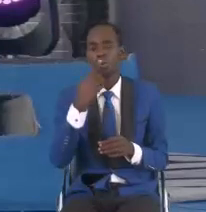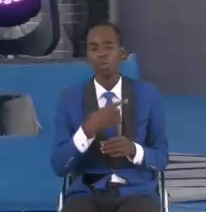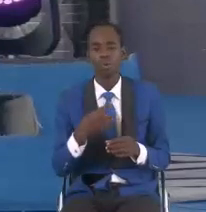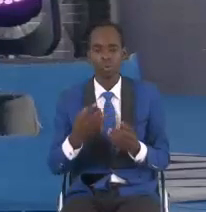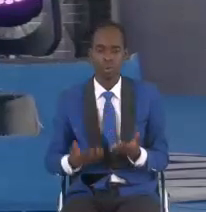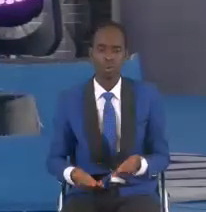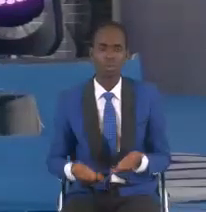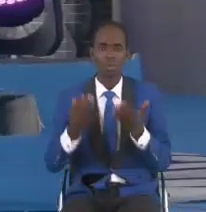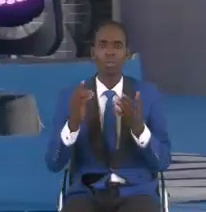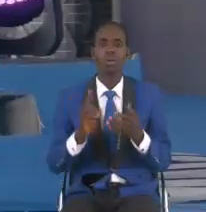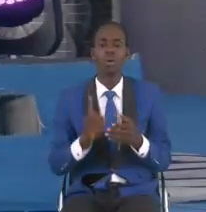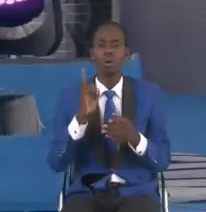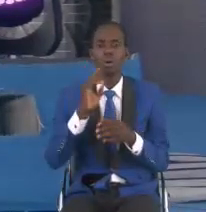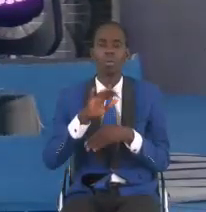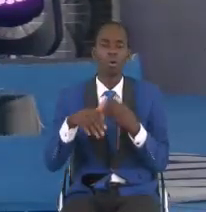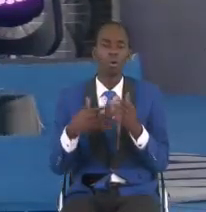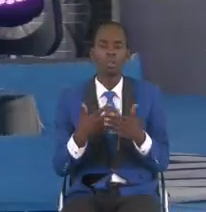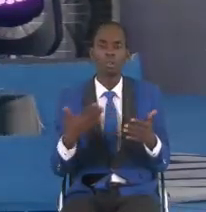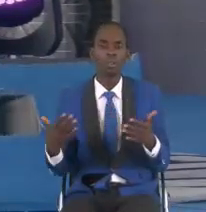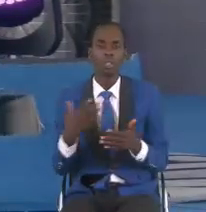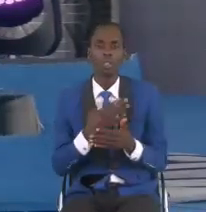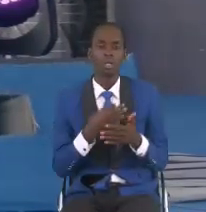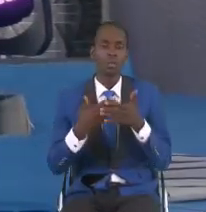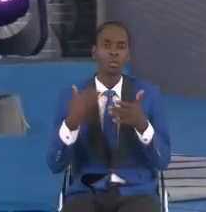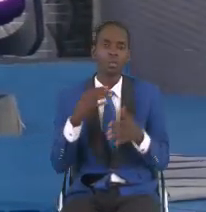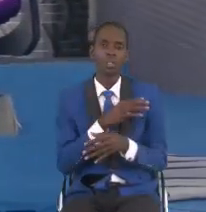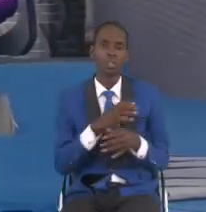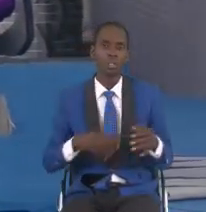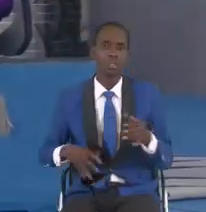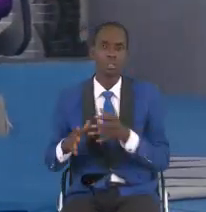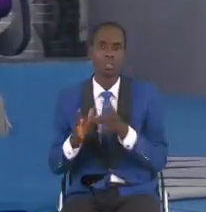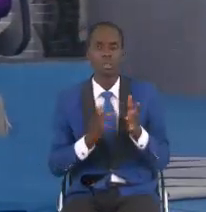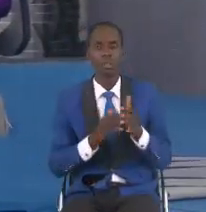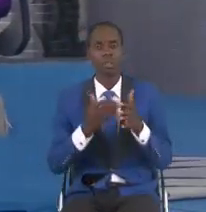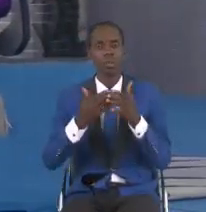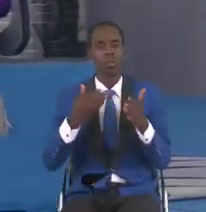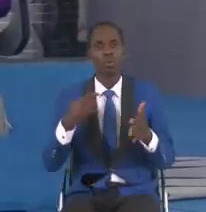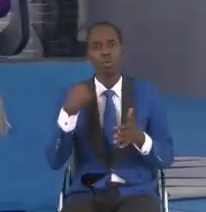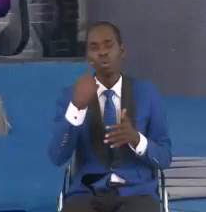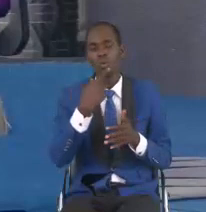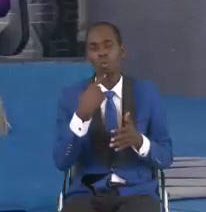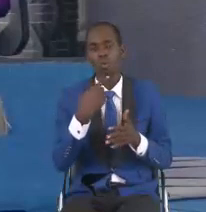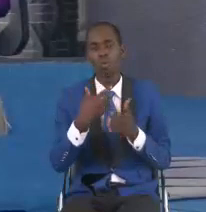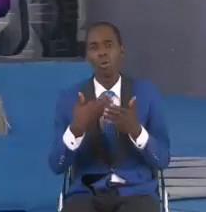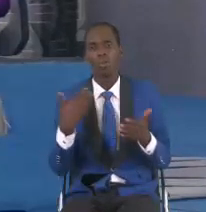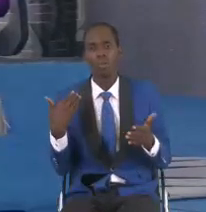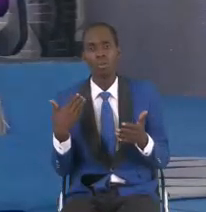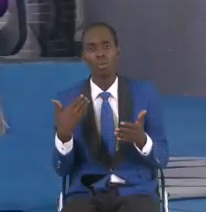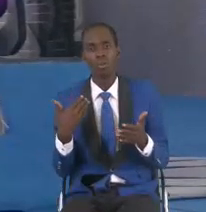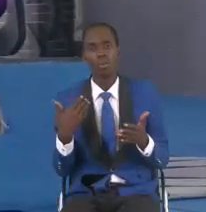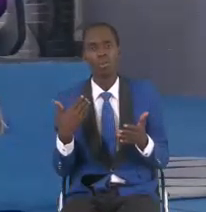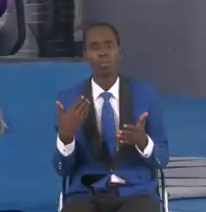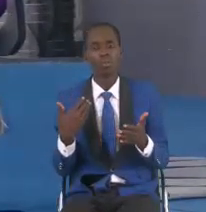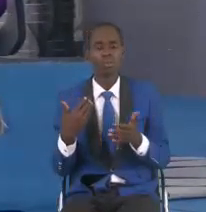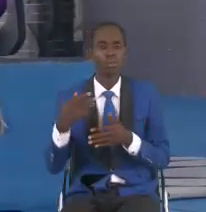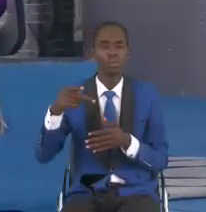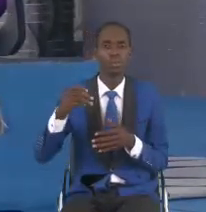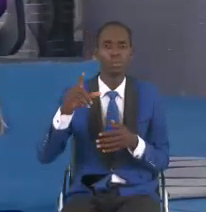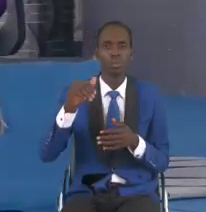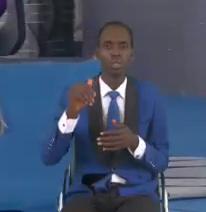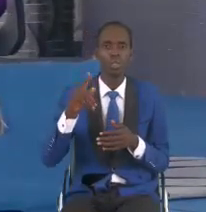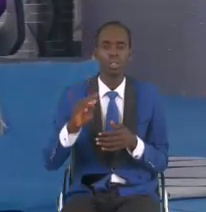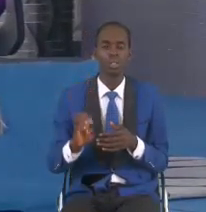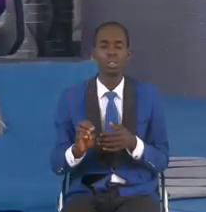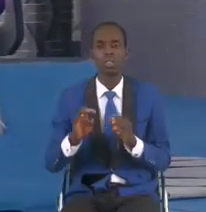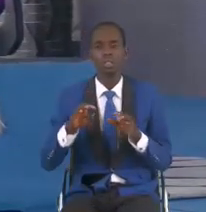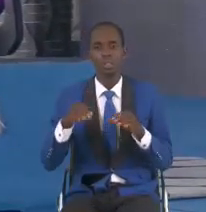all things, and before Christ Jesus, before Pontius Pilate, witnessed a good